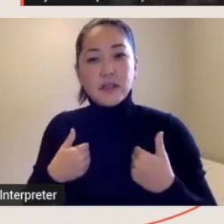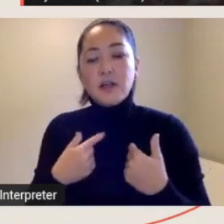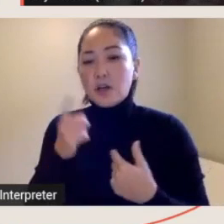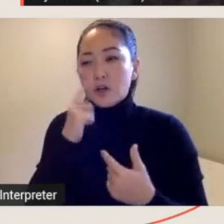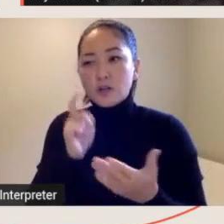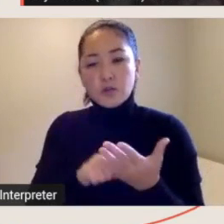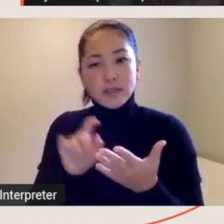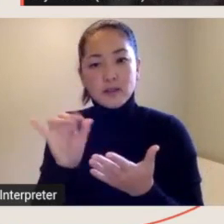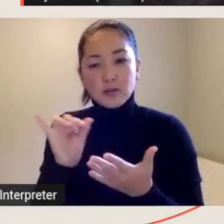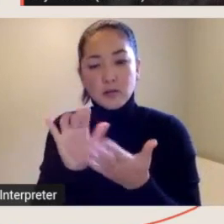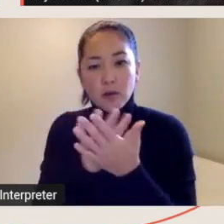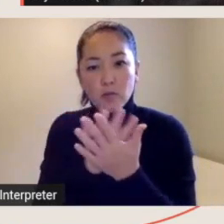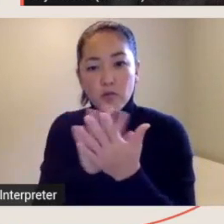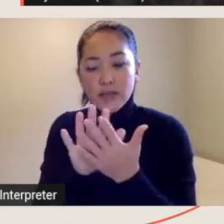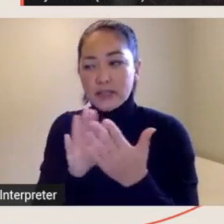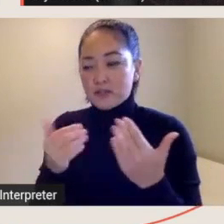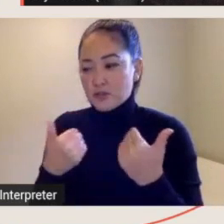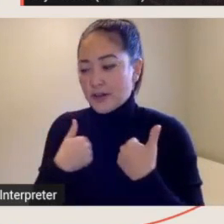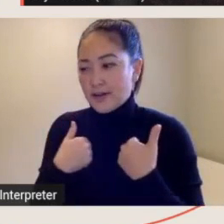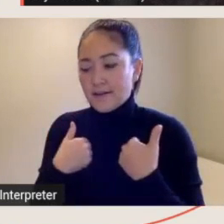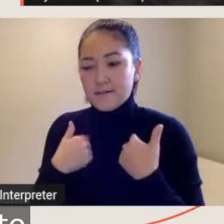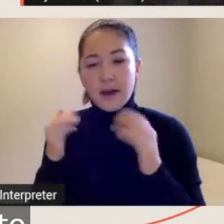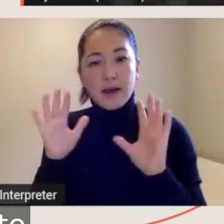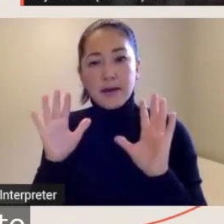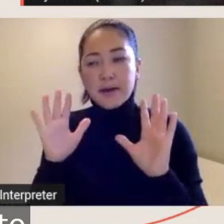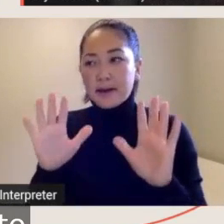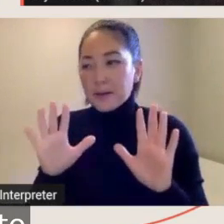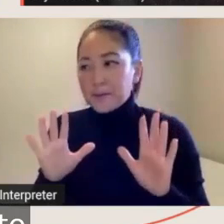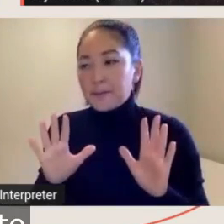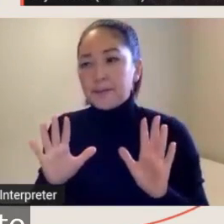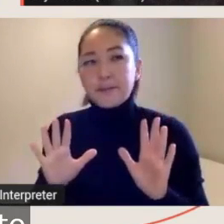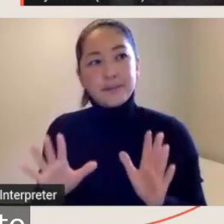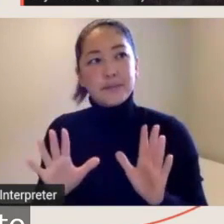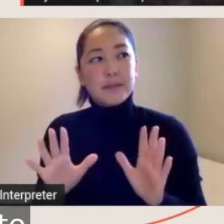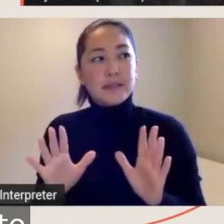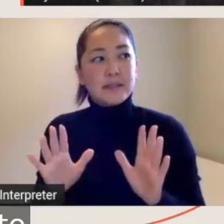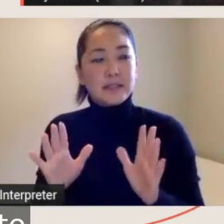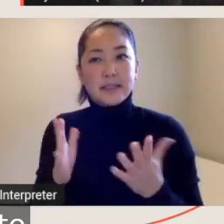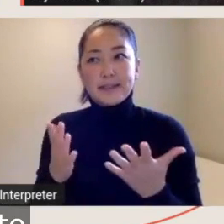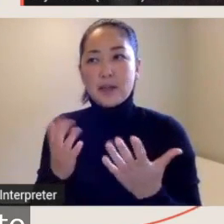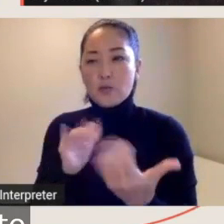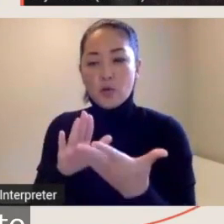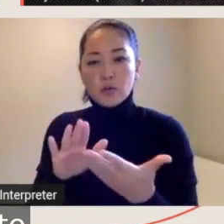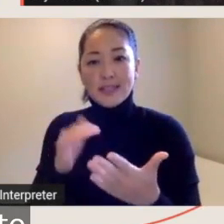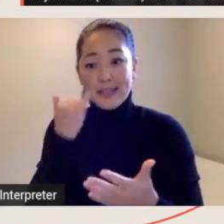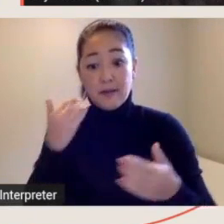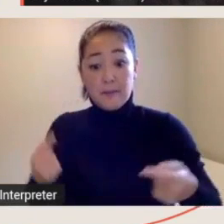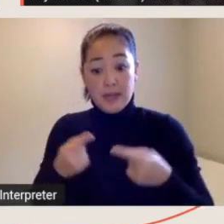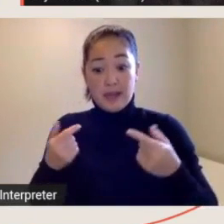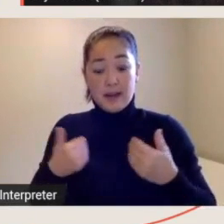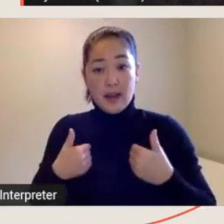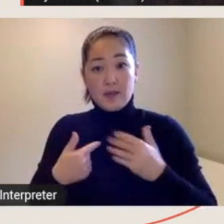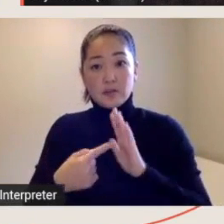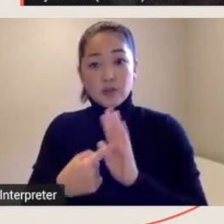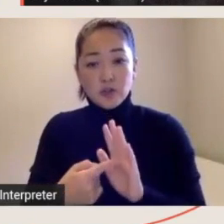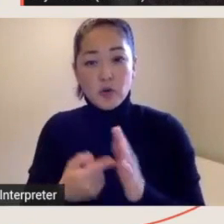in the film, you can see that she has a she has an amazing way of converting her pain into laughter, and she does it. And